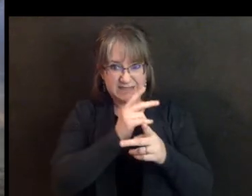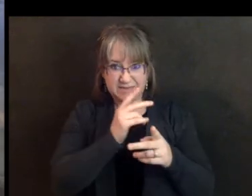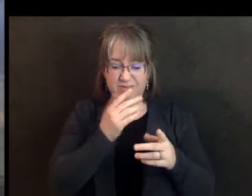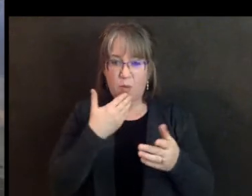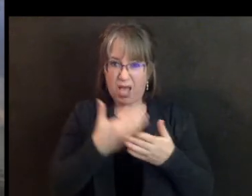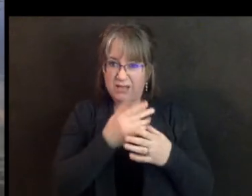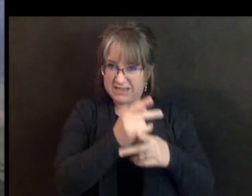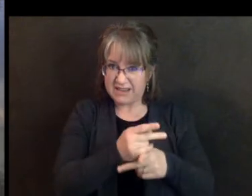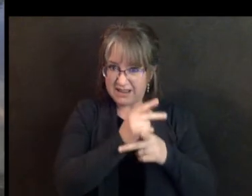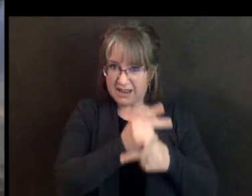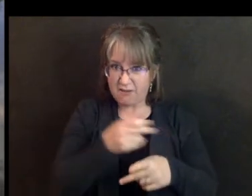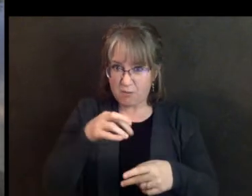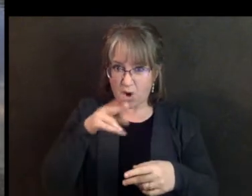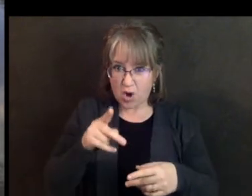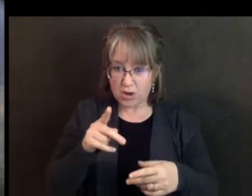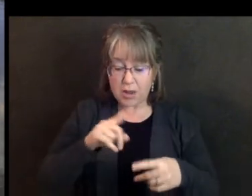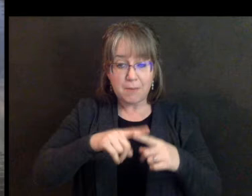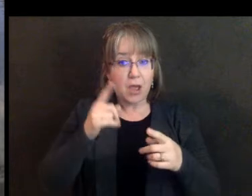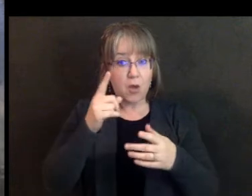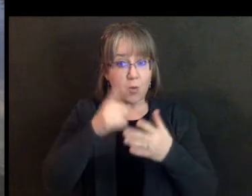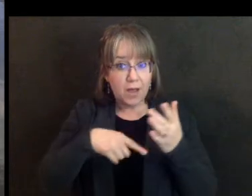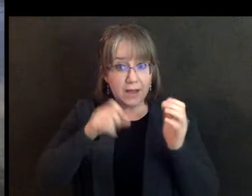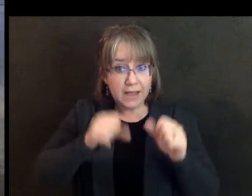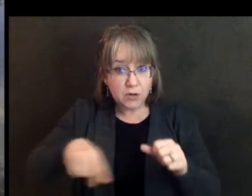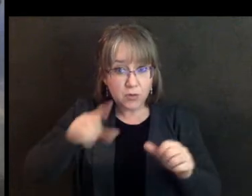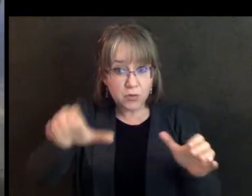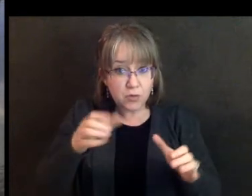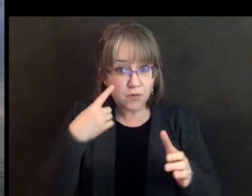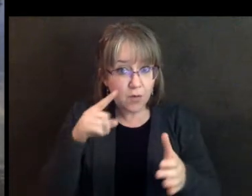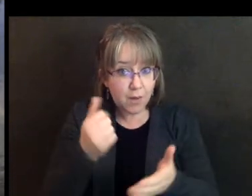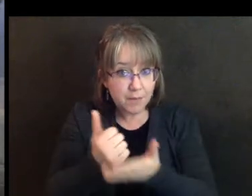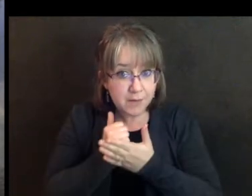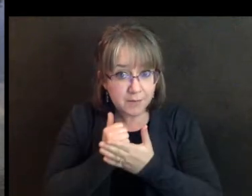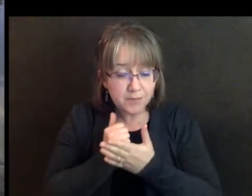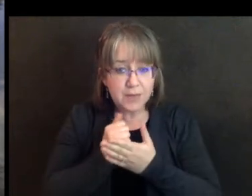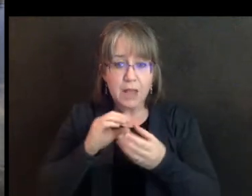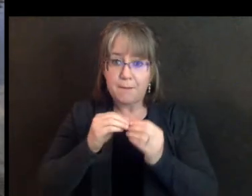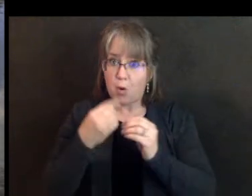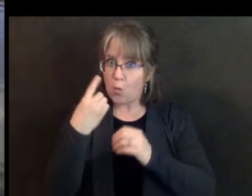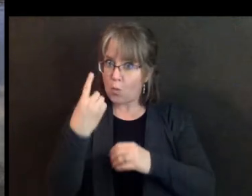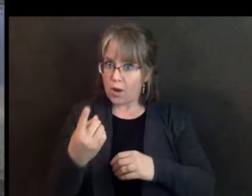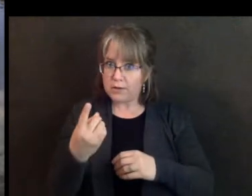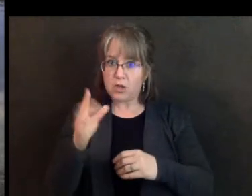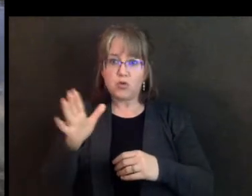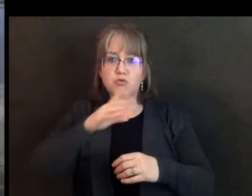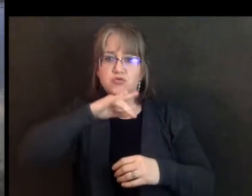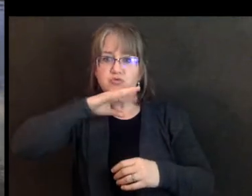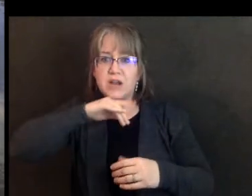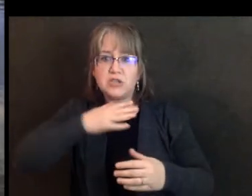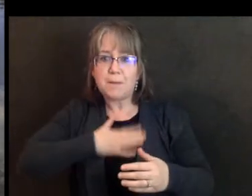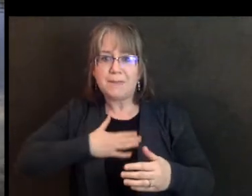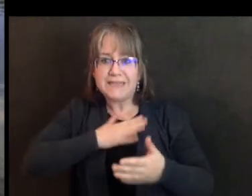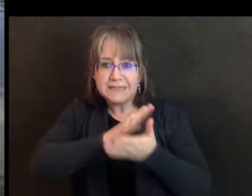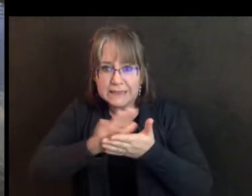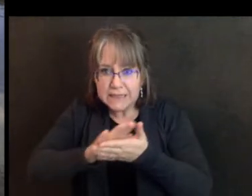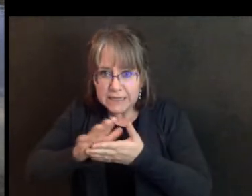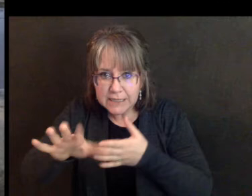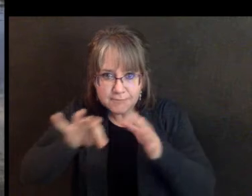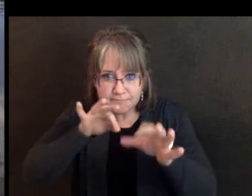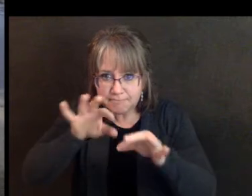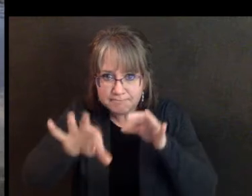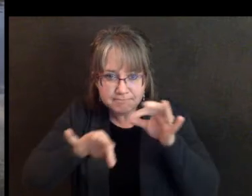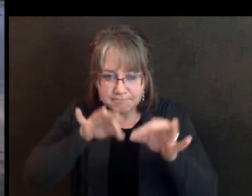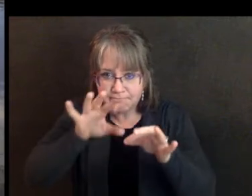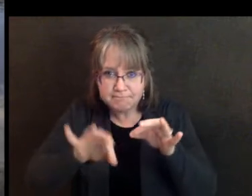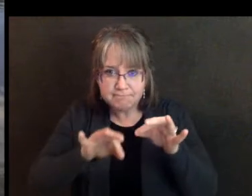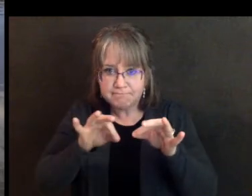with conservation is 1, please pick up your garbage. It's your duty as Junior Rangers to assist in being a good steward to the environment,